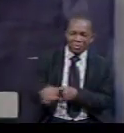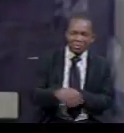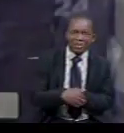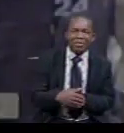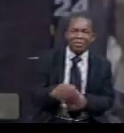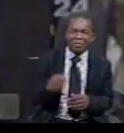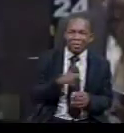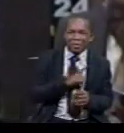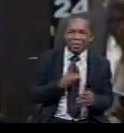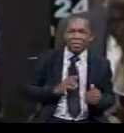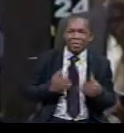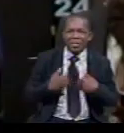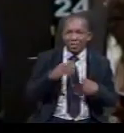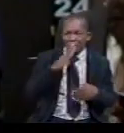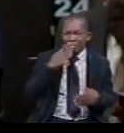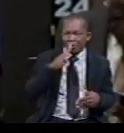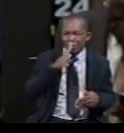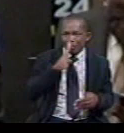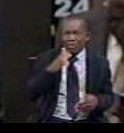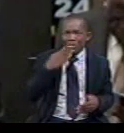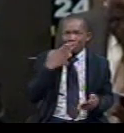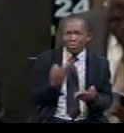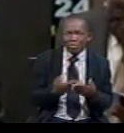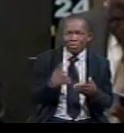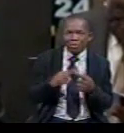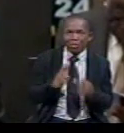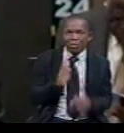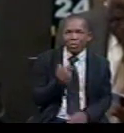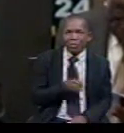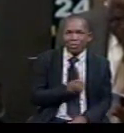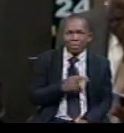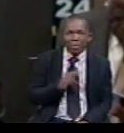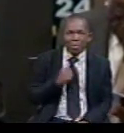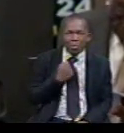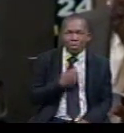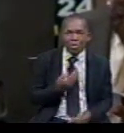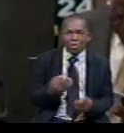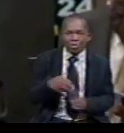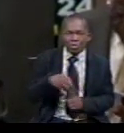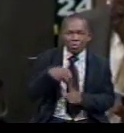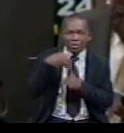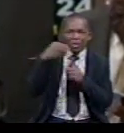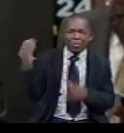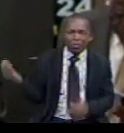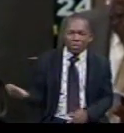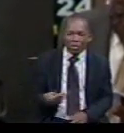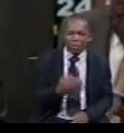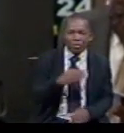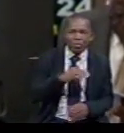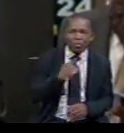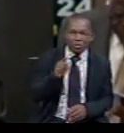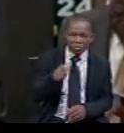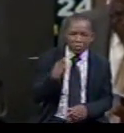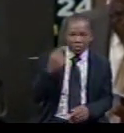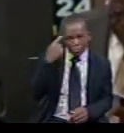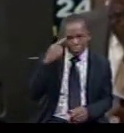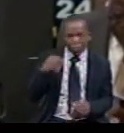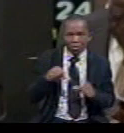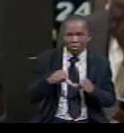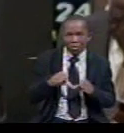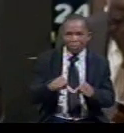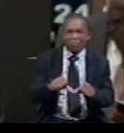good. And we want to especially welcome all of you for the consistency and the great works that